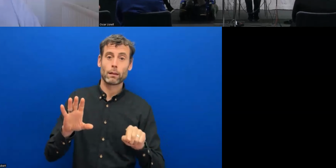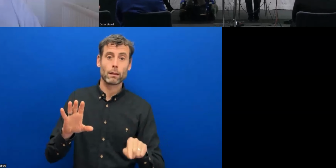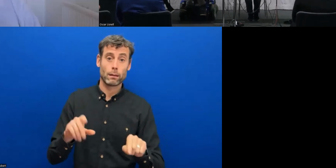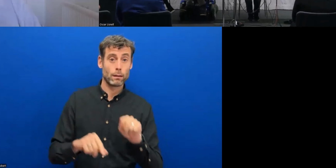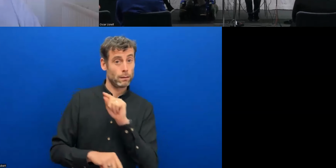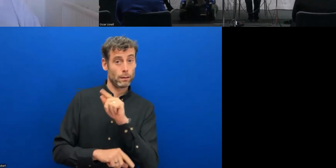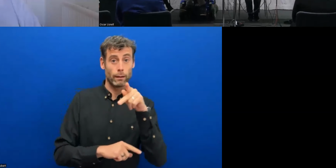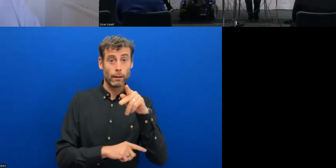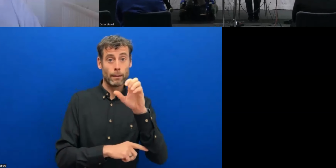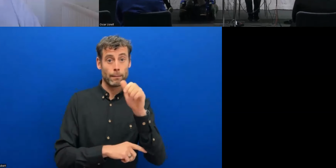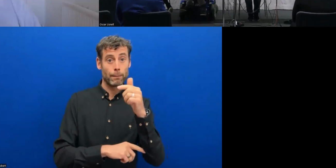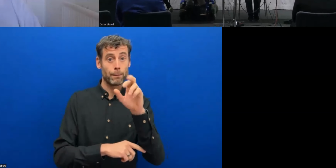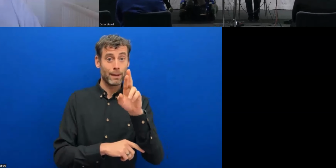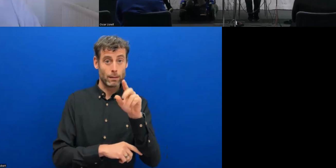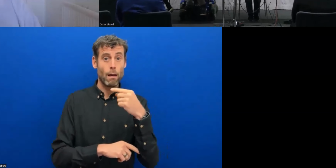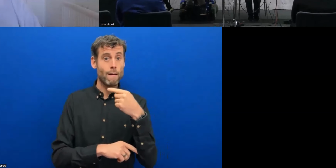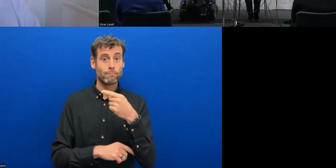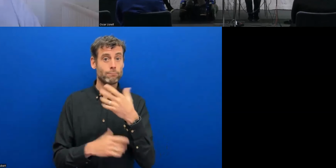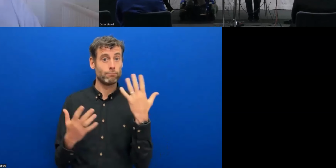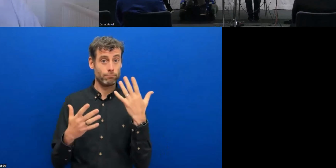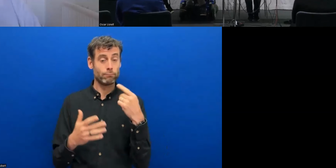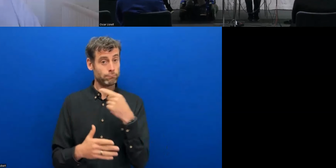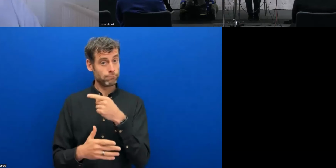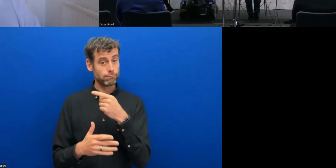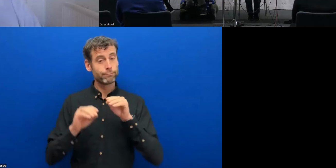Peter performing.